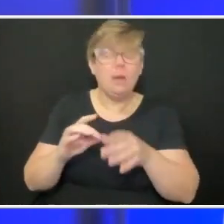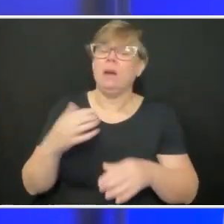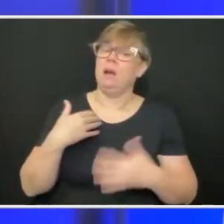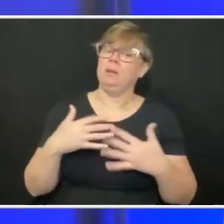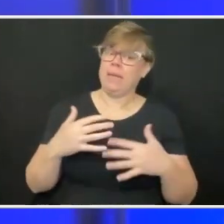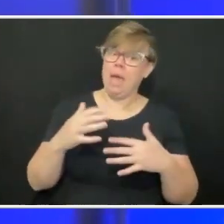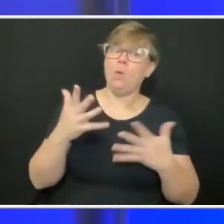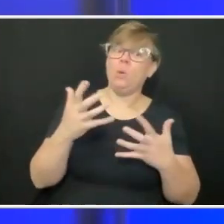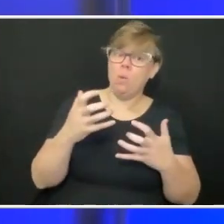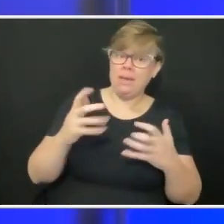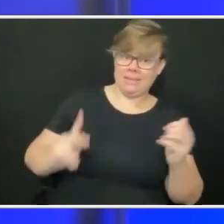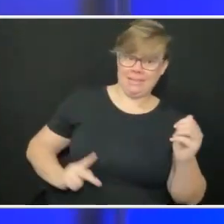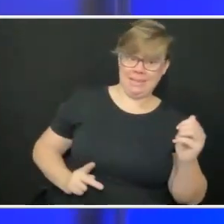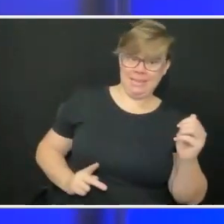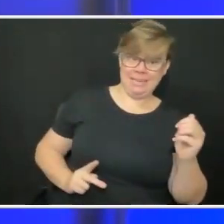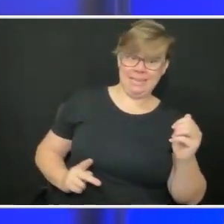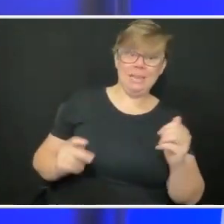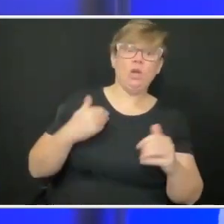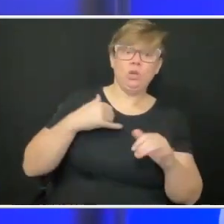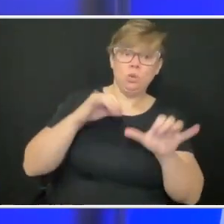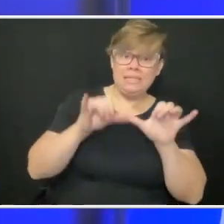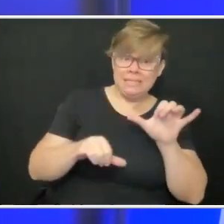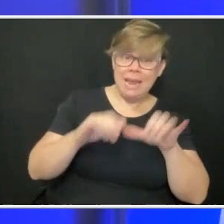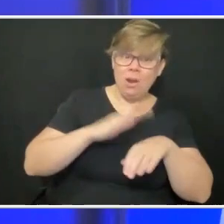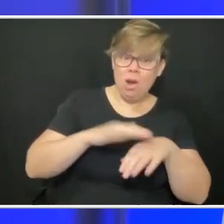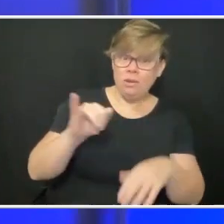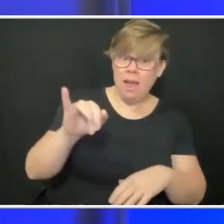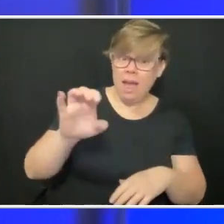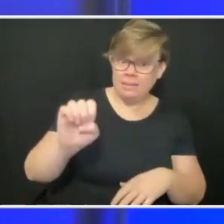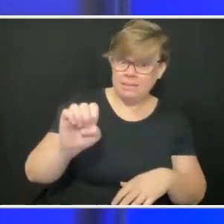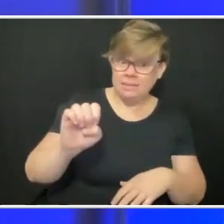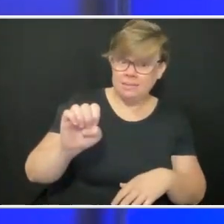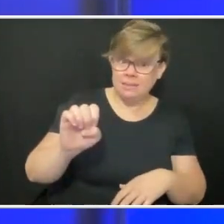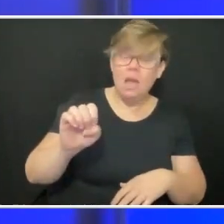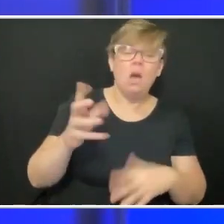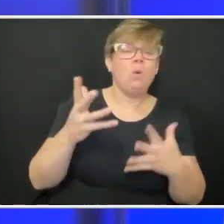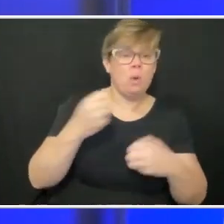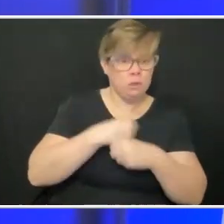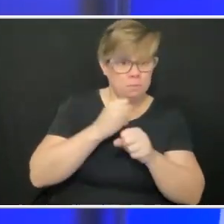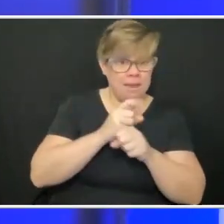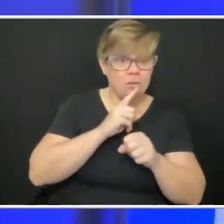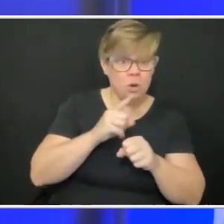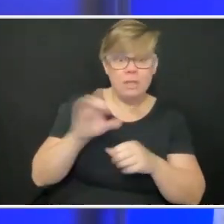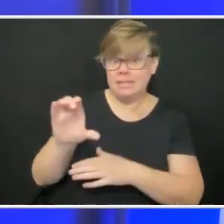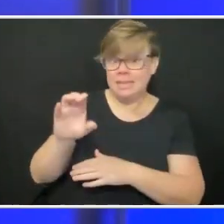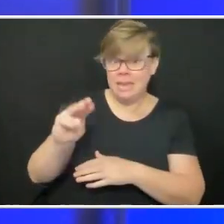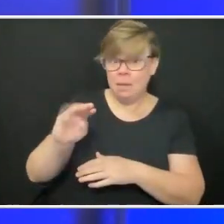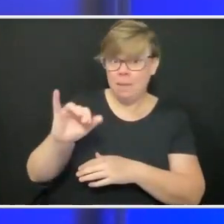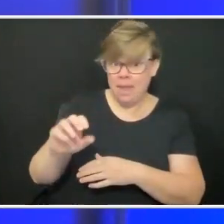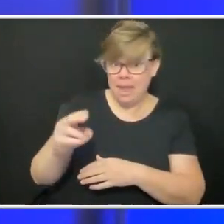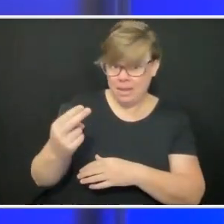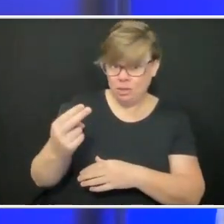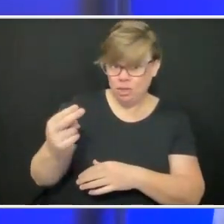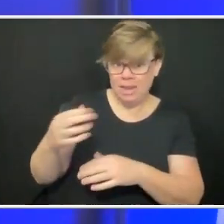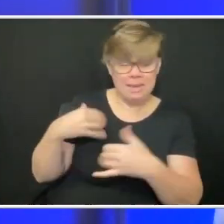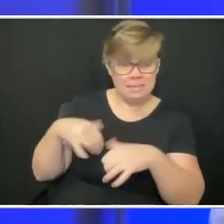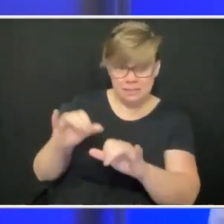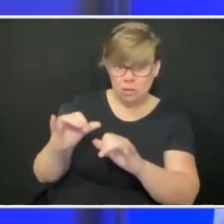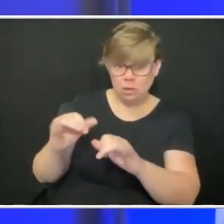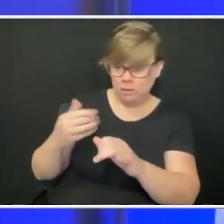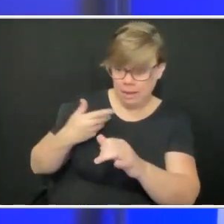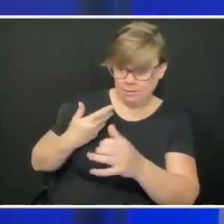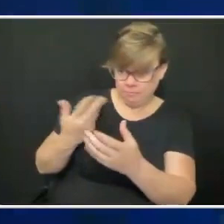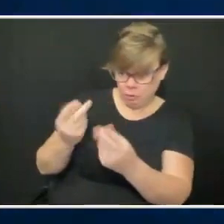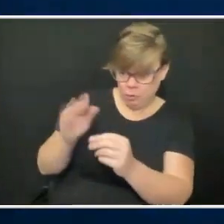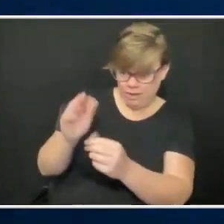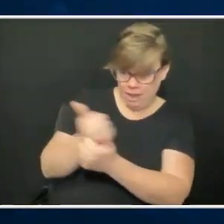ice as little time as possible. And we want to make sure they're proceeding and don't have any hiccups that they didn't anticipate. Same on our side. So we just, a